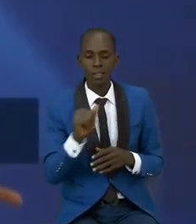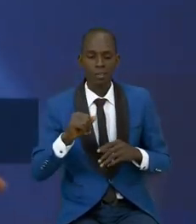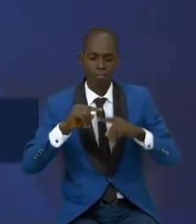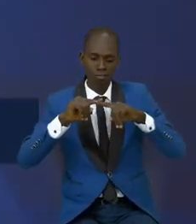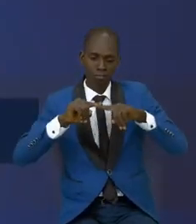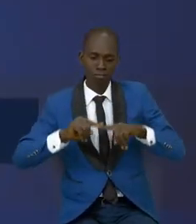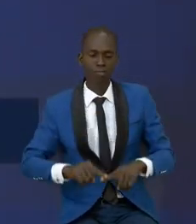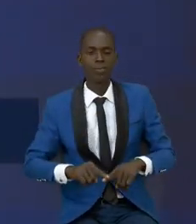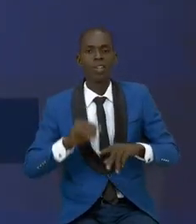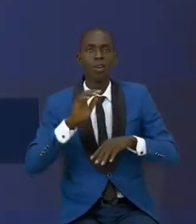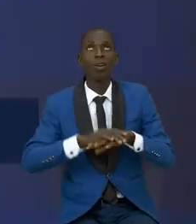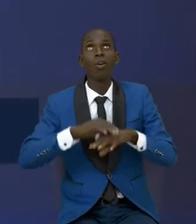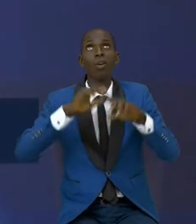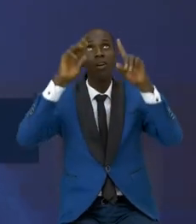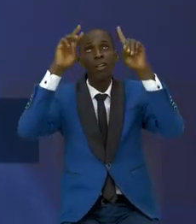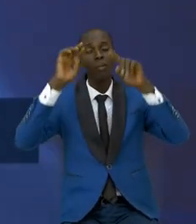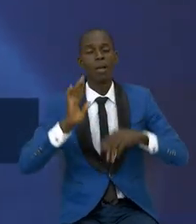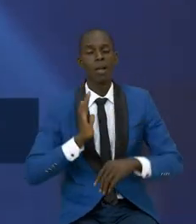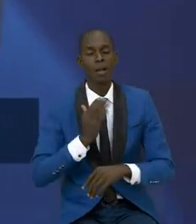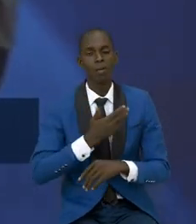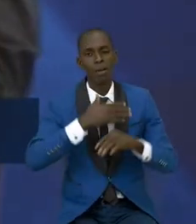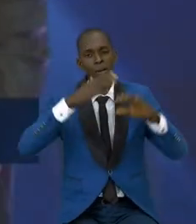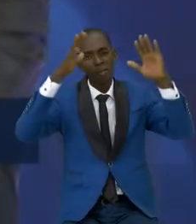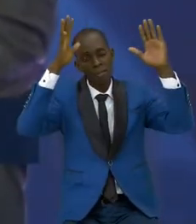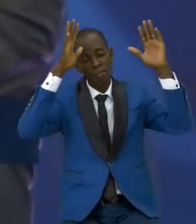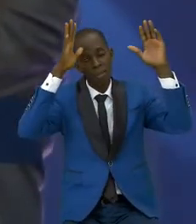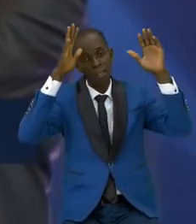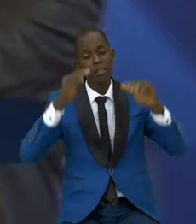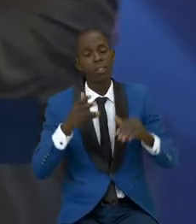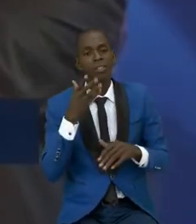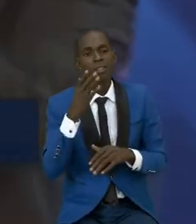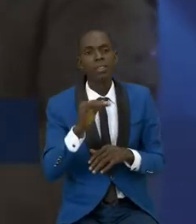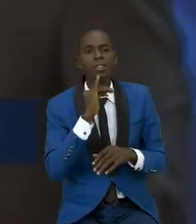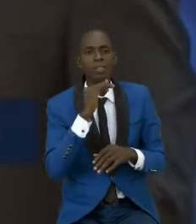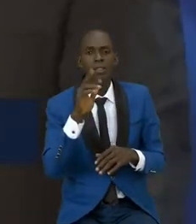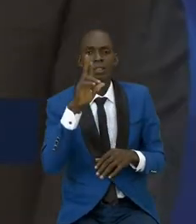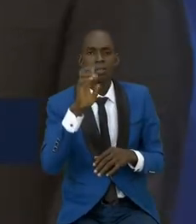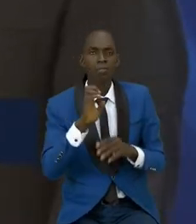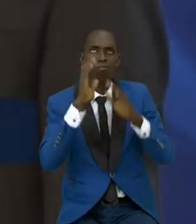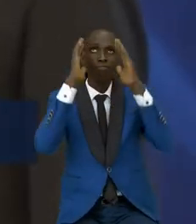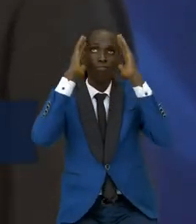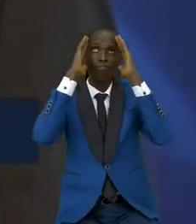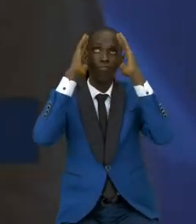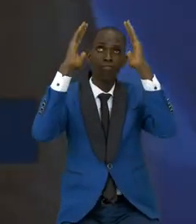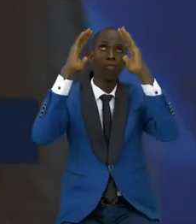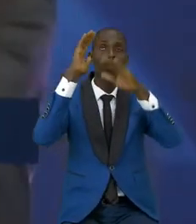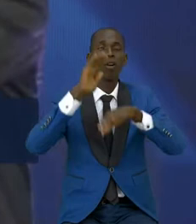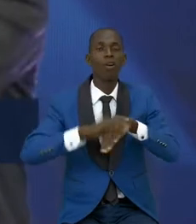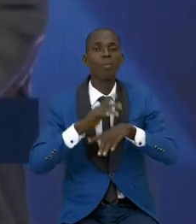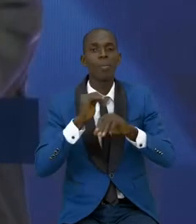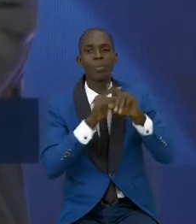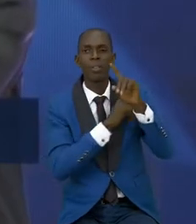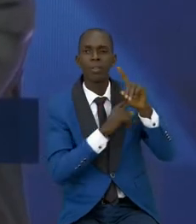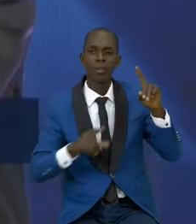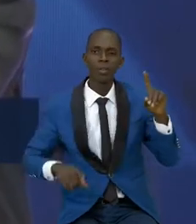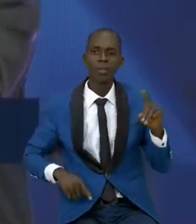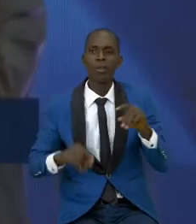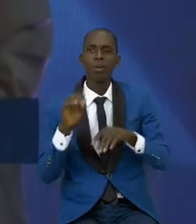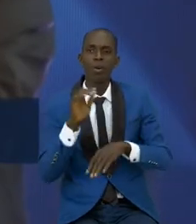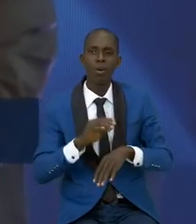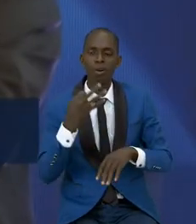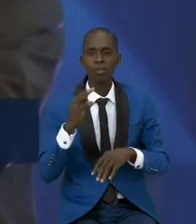him, our Father. There is a refocusing on the Lord, on the God